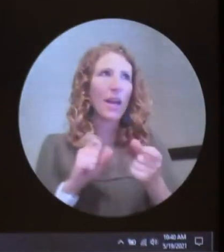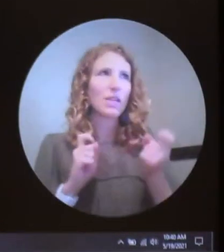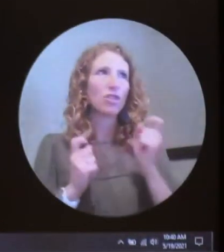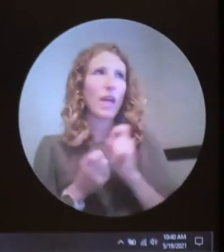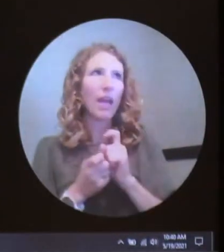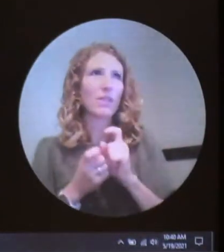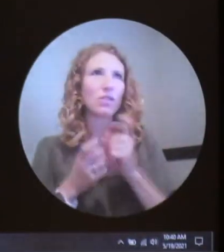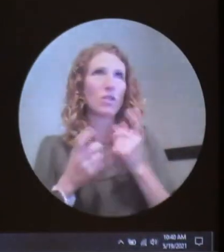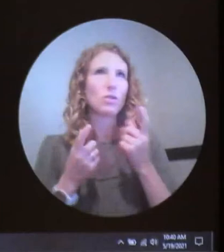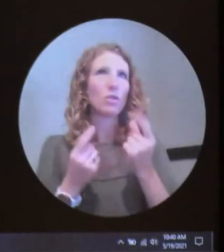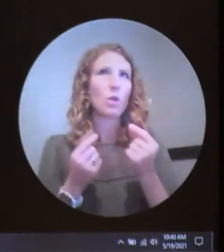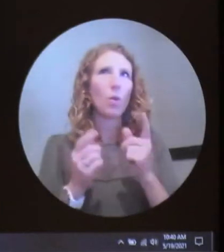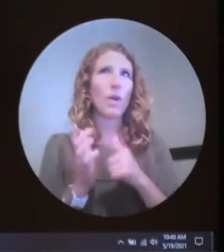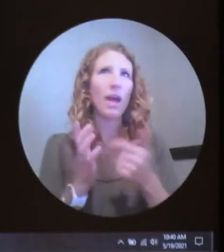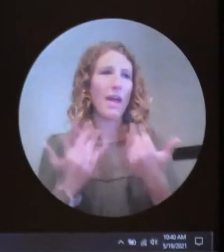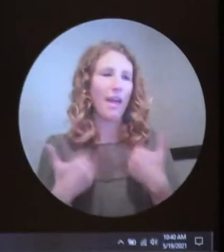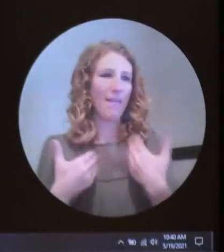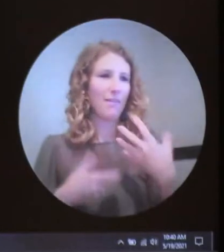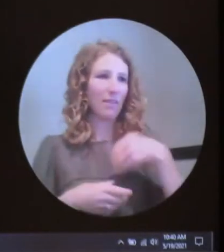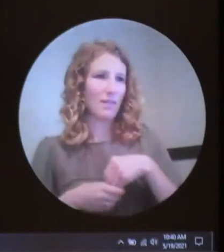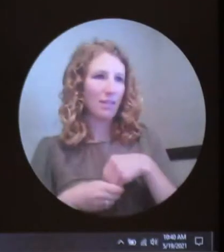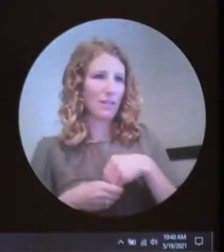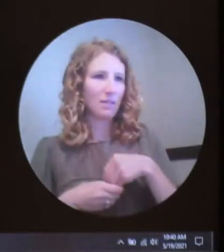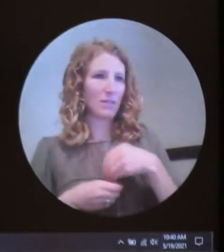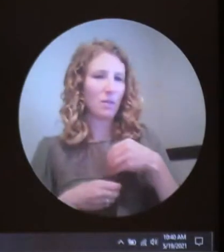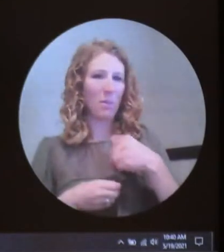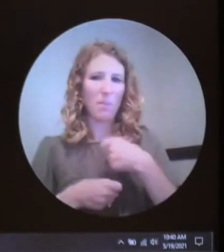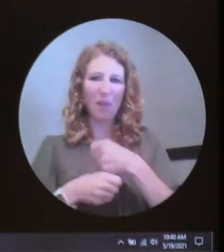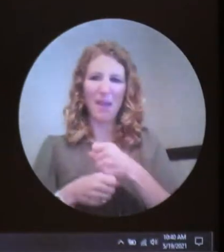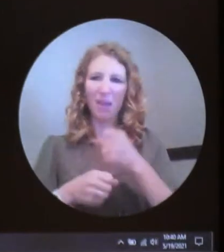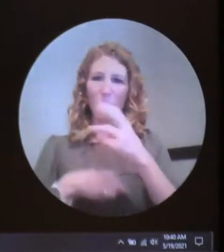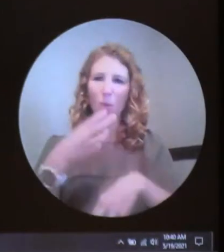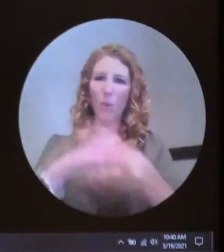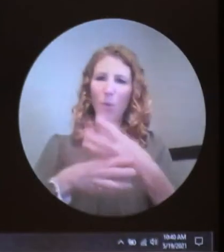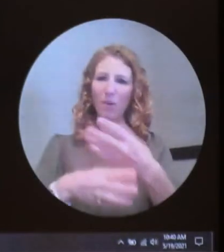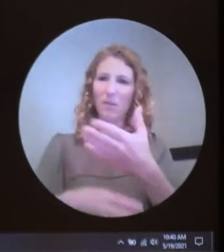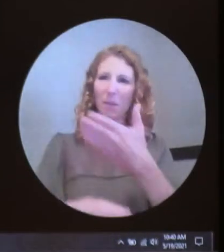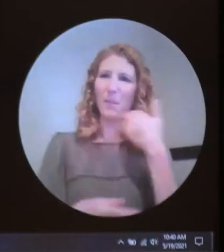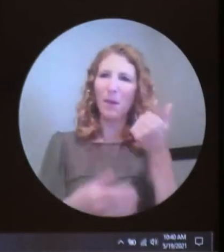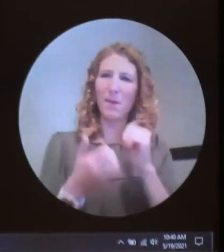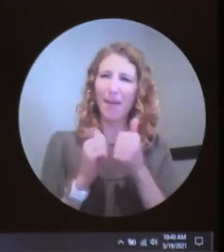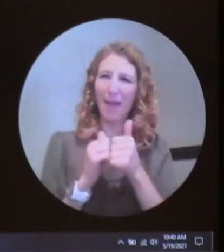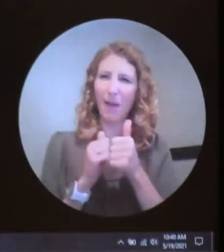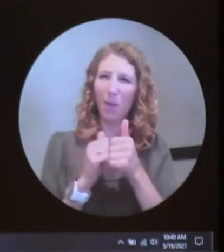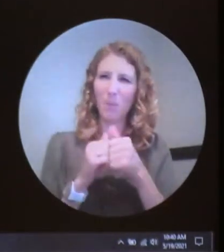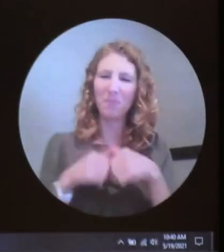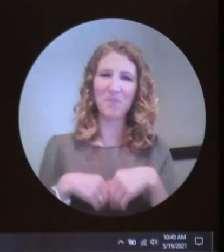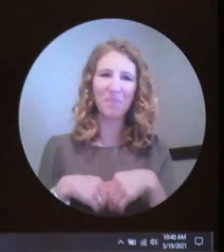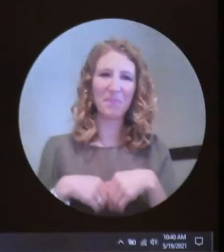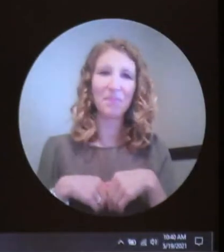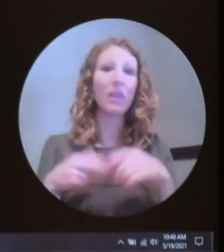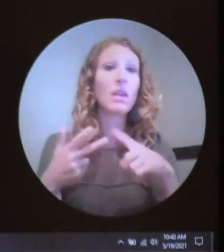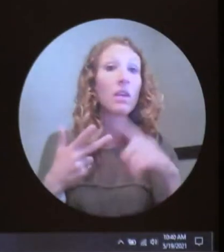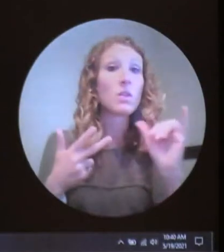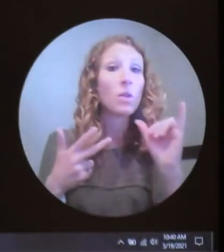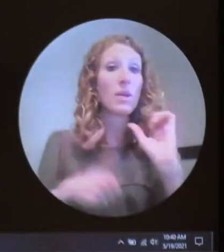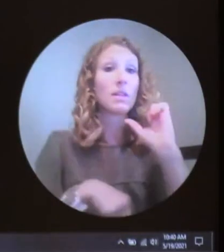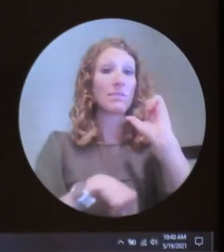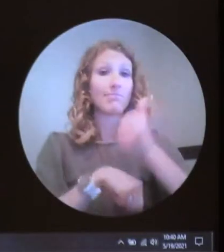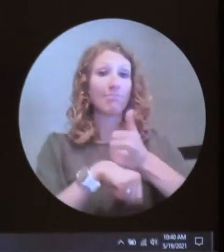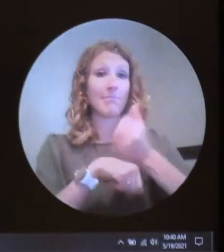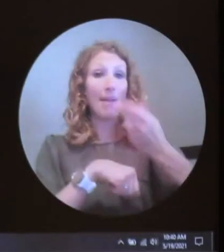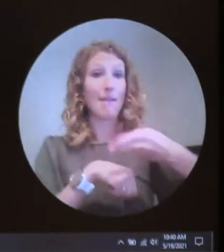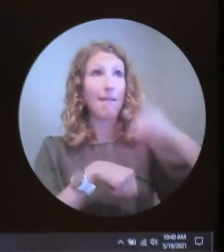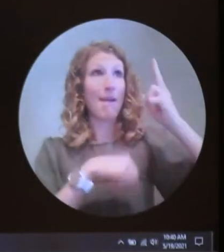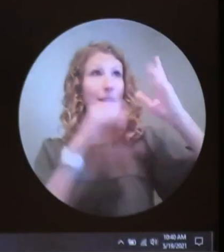today? Finally, set high expectations for yourself. I know what you're thinking, that you have